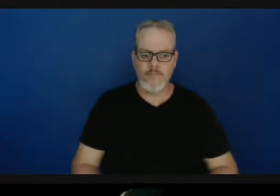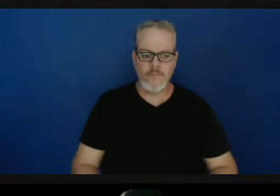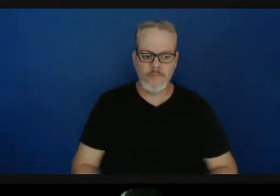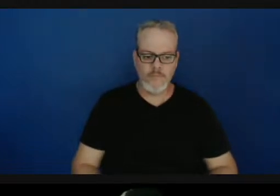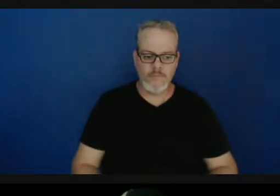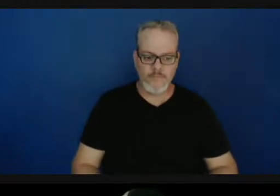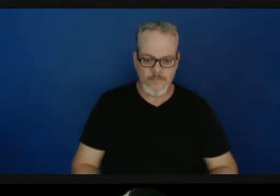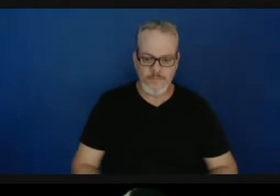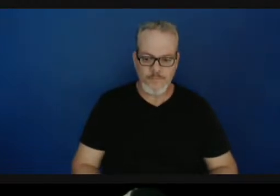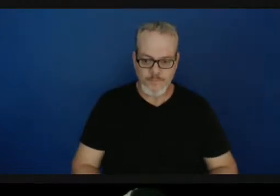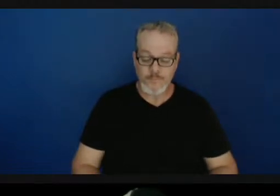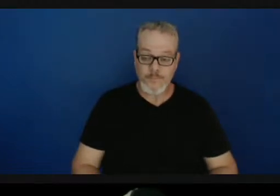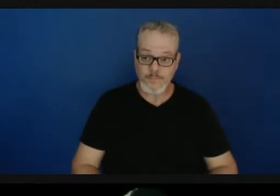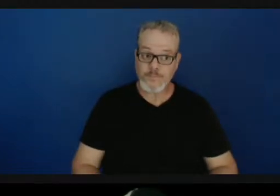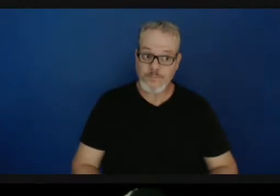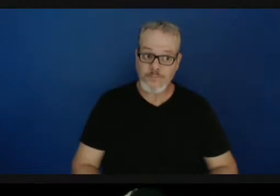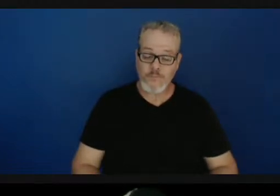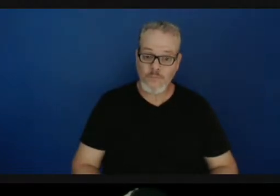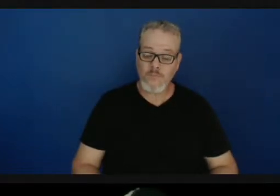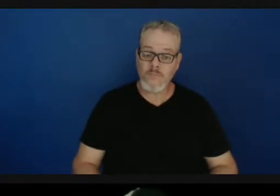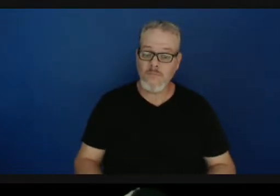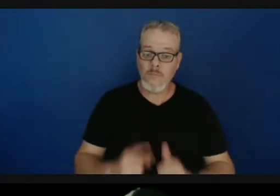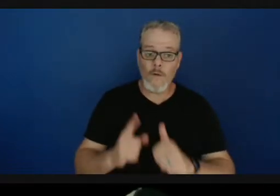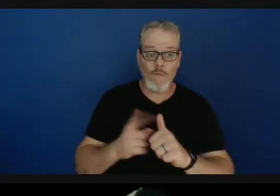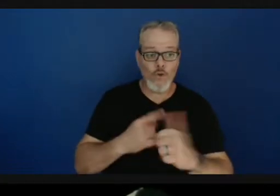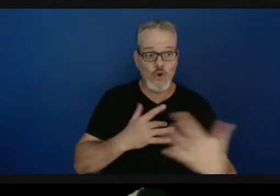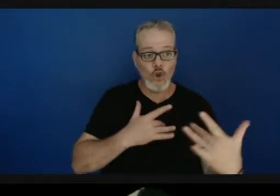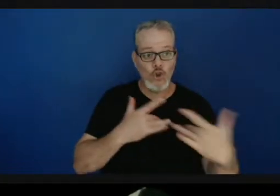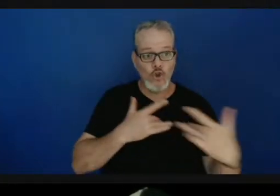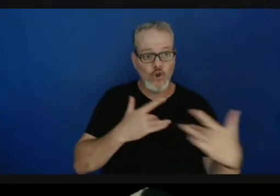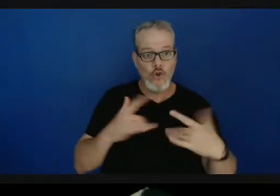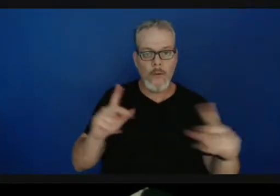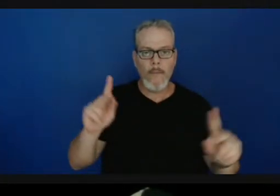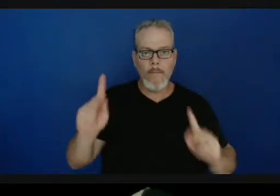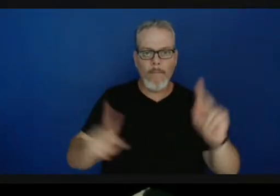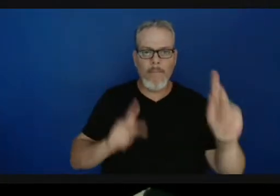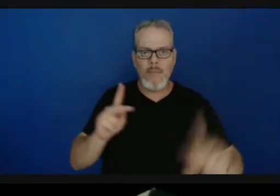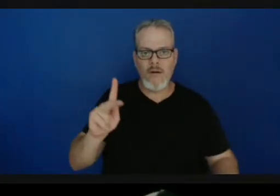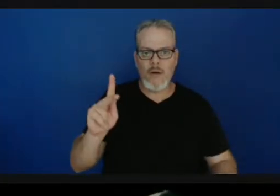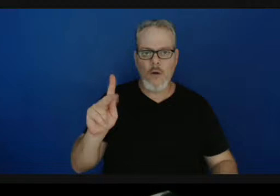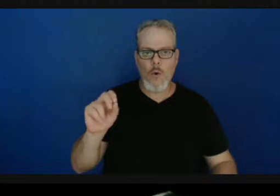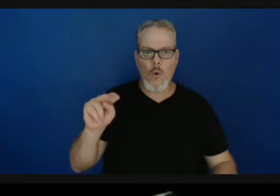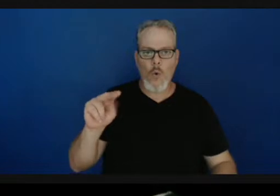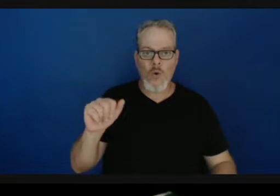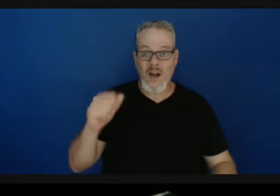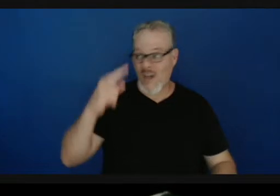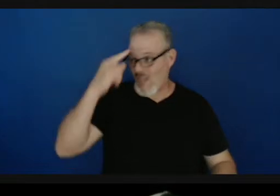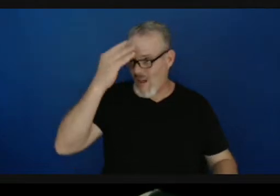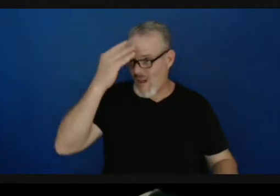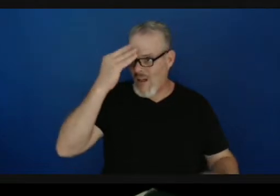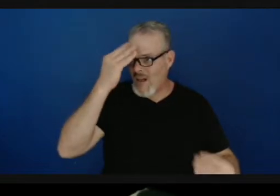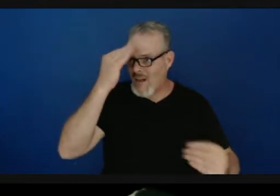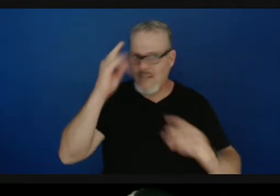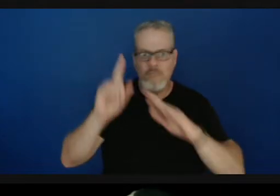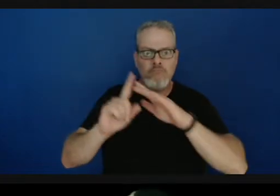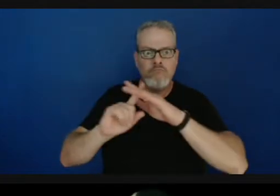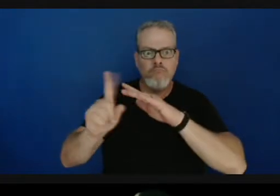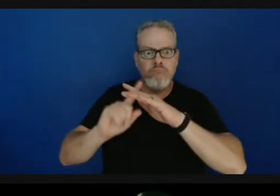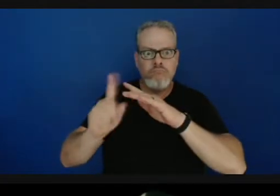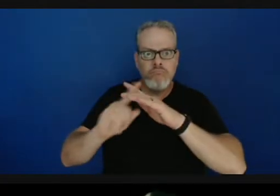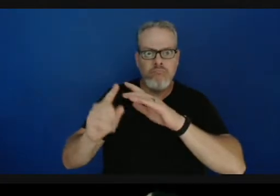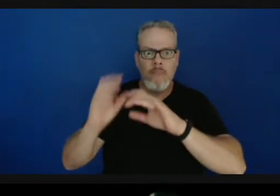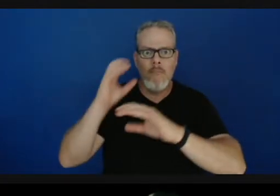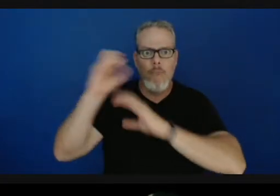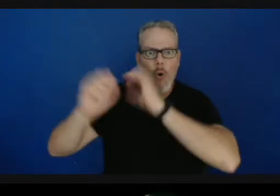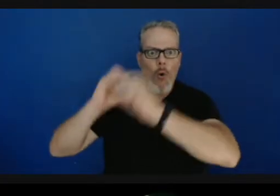Yeah, and the first concern, I guess, was people from Kona wondering if there was going to really be a migration. That's what we were really wondering about. Is the magma going to